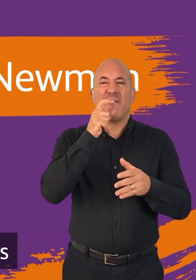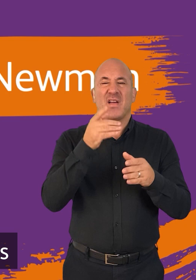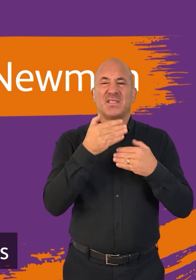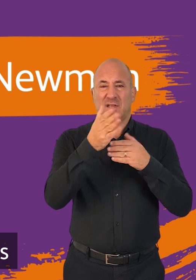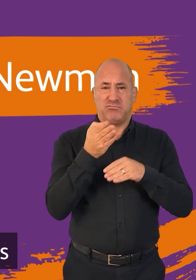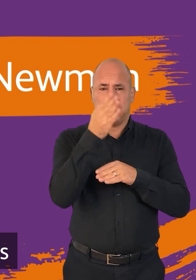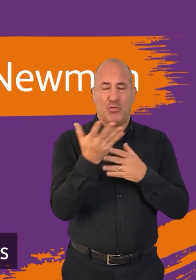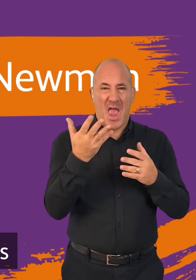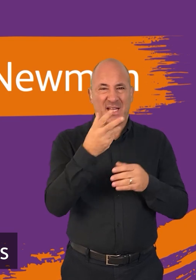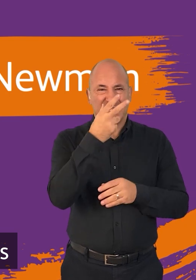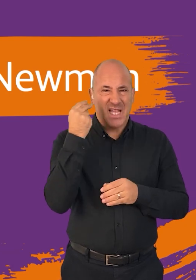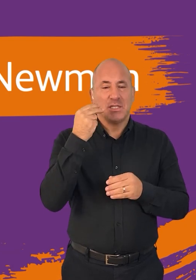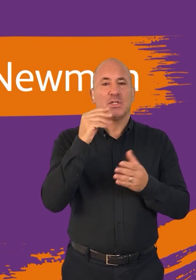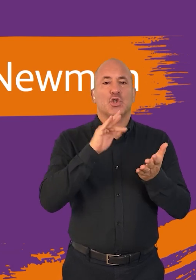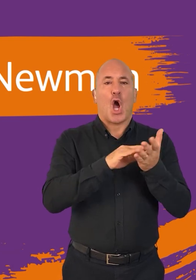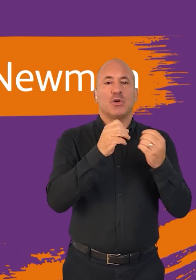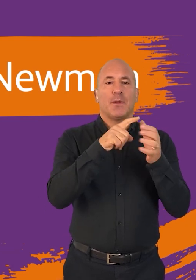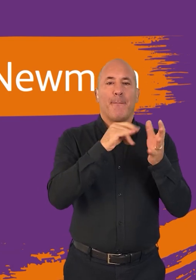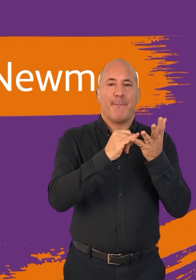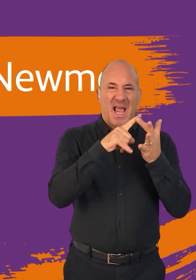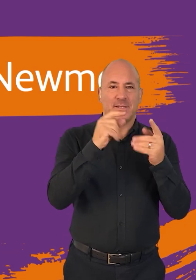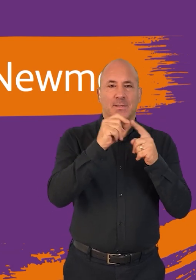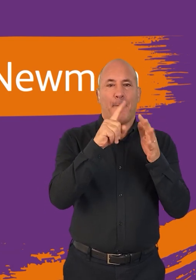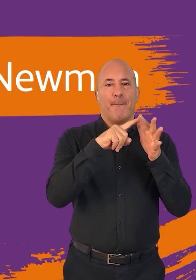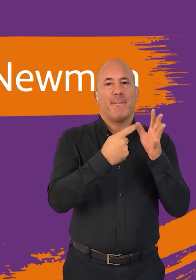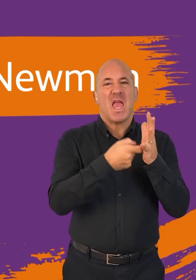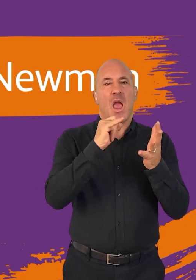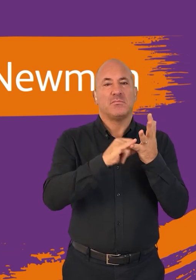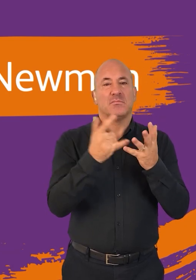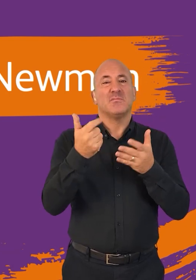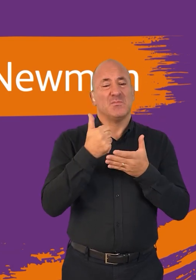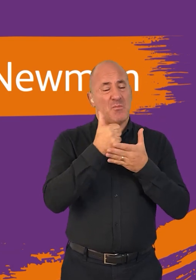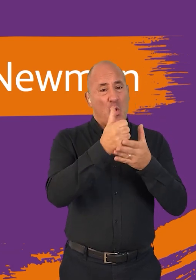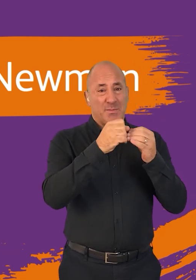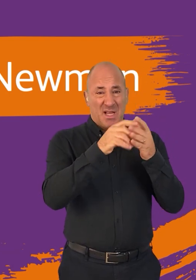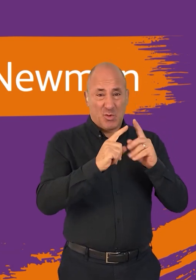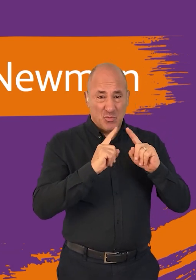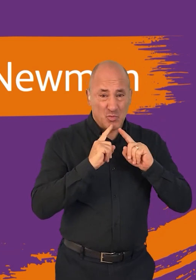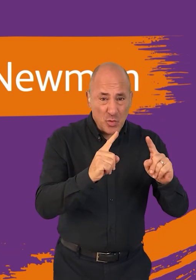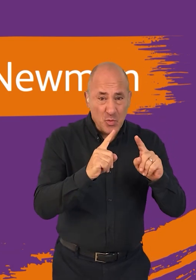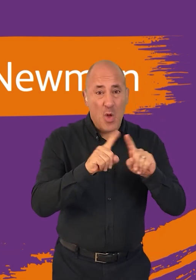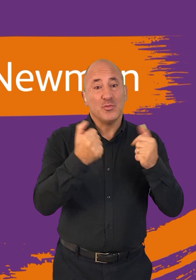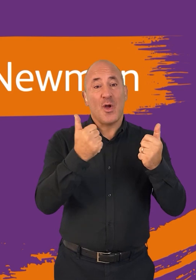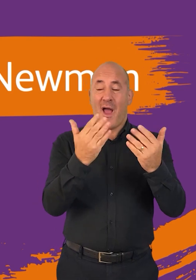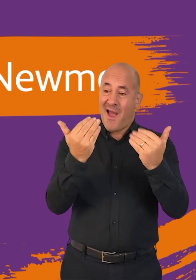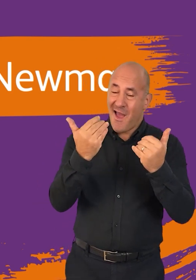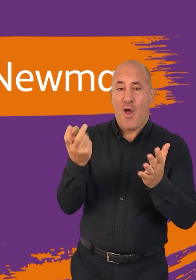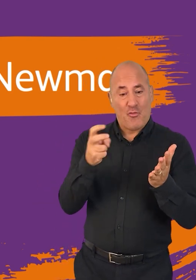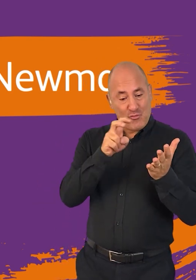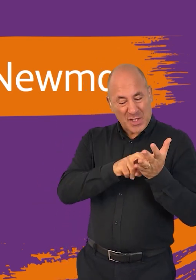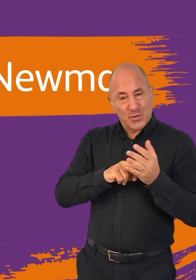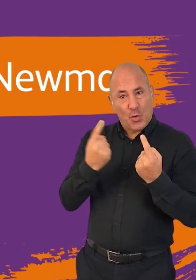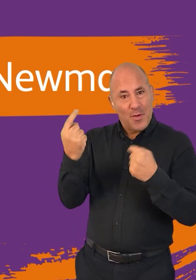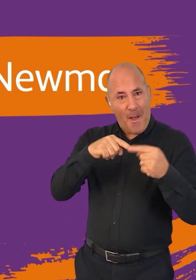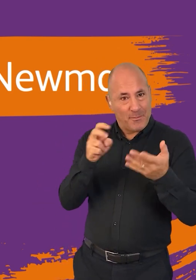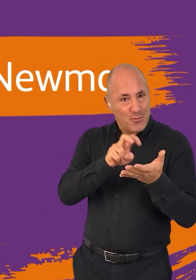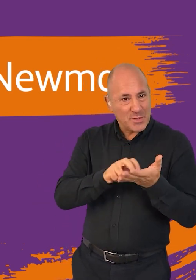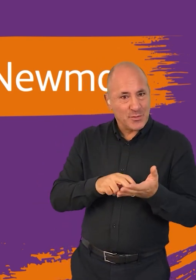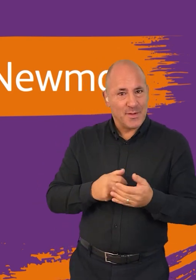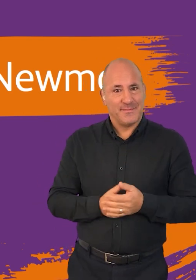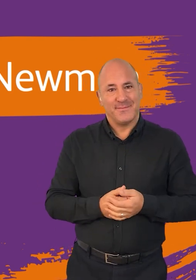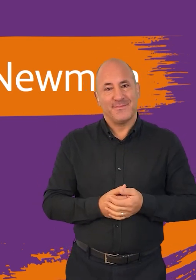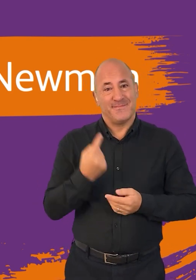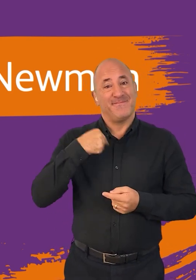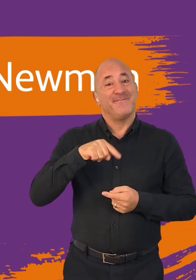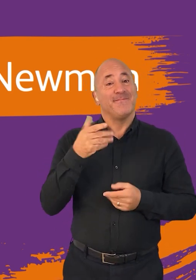attends the BSL Cafe sessions at Sense Touch-Based Pairs and supports the BSL tutor as well as greeting and registering